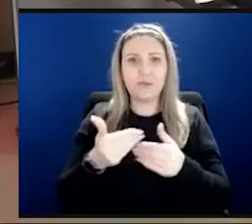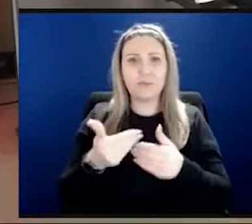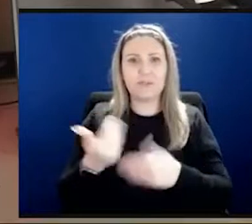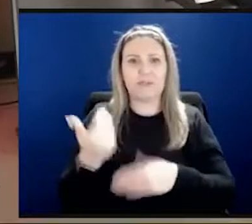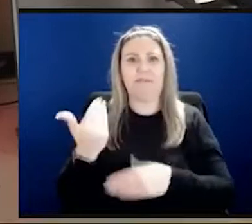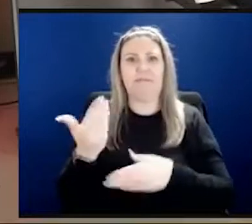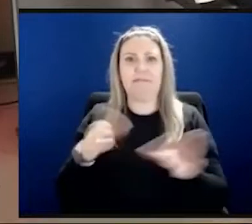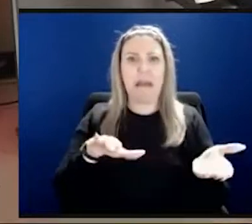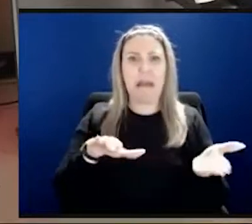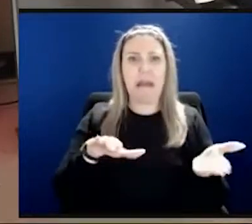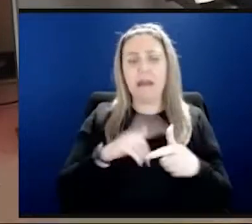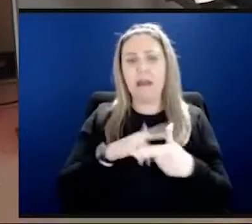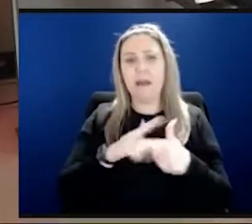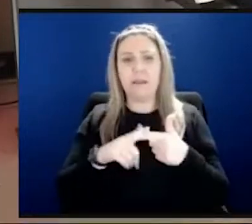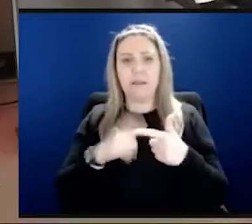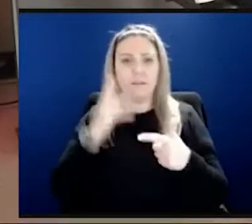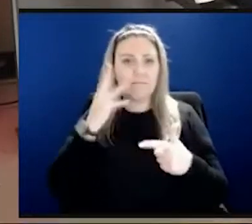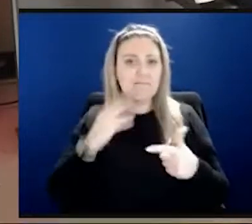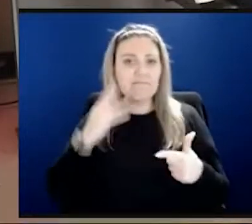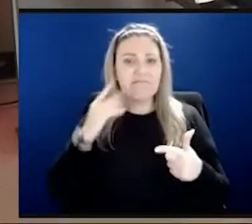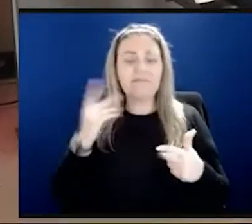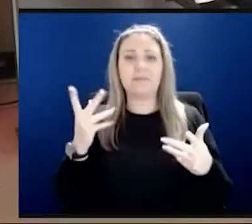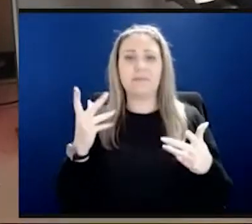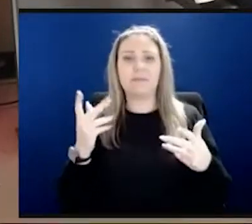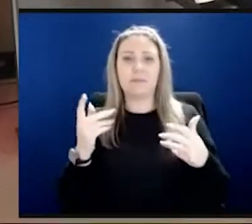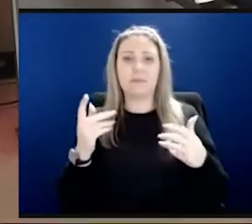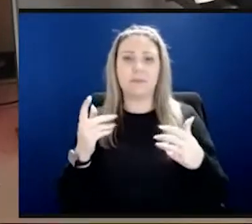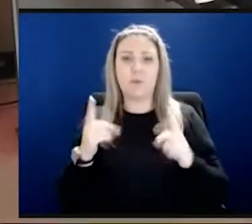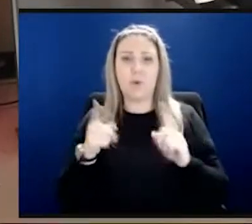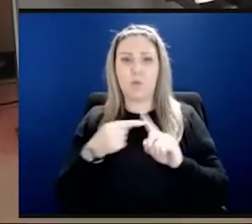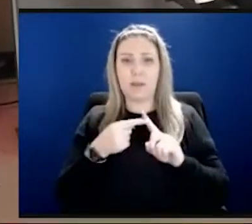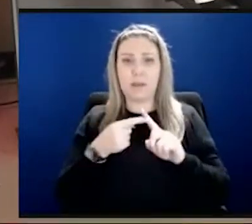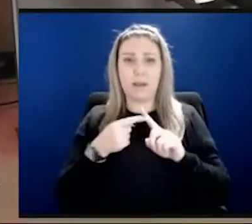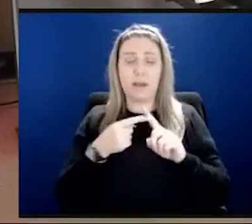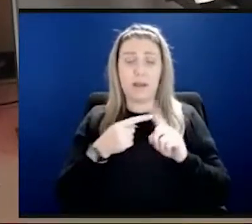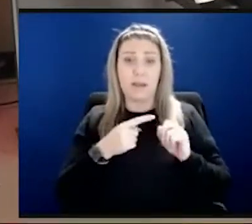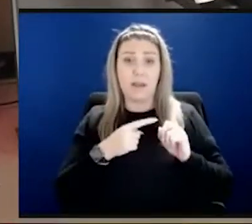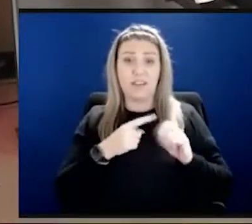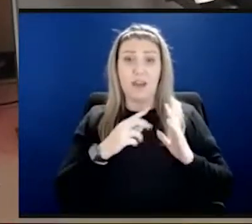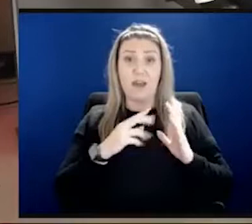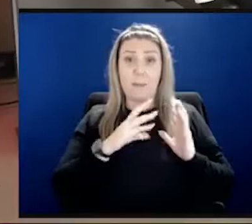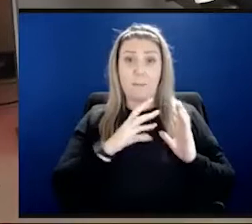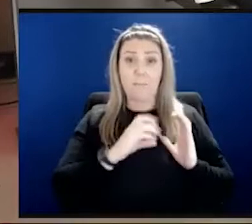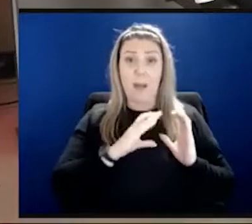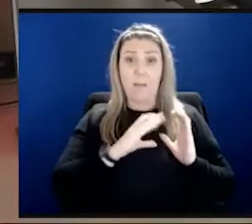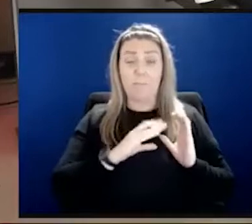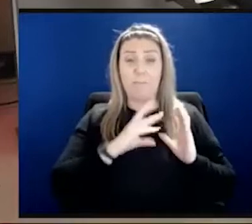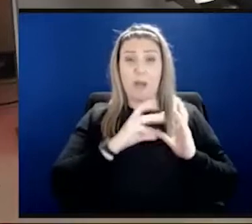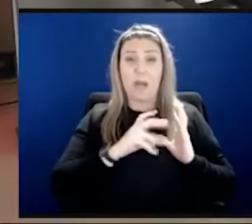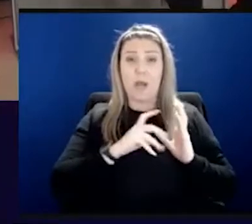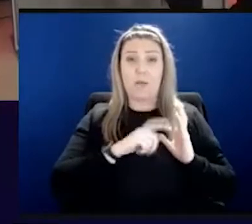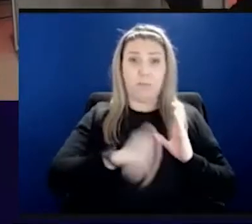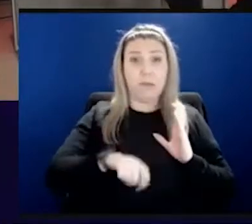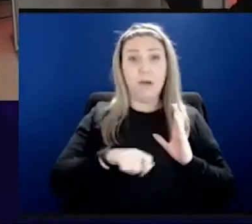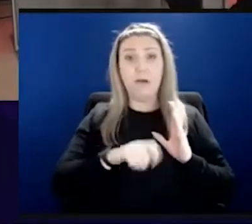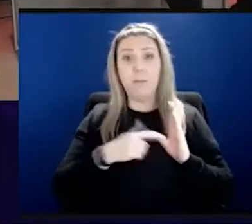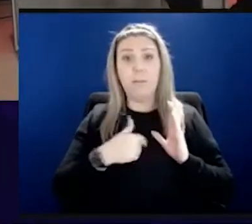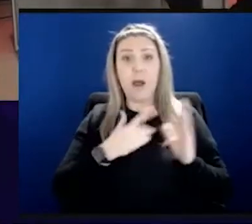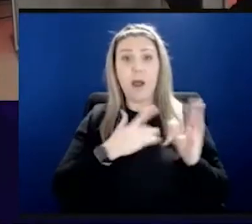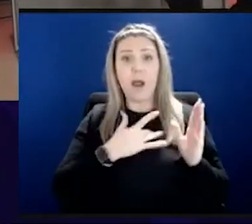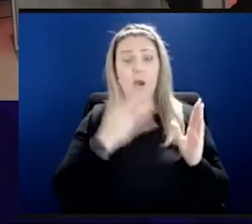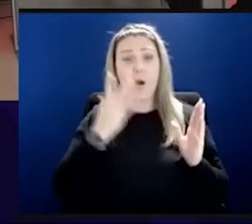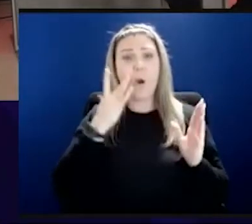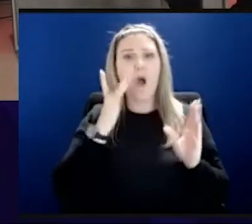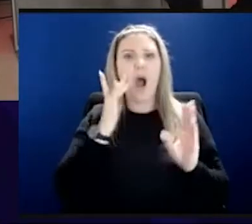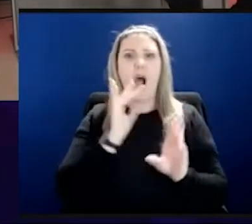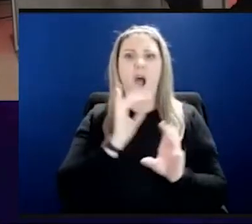I had that experience where the pump got ripped out of my heart because I was doing too much. And then from the heart,